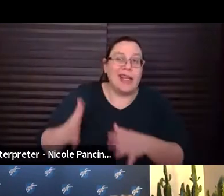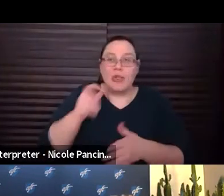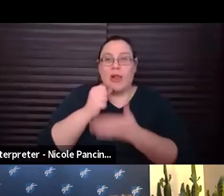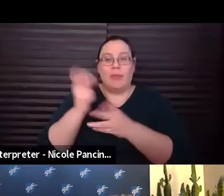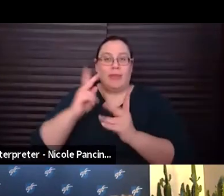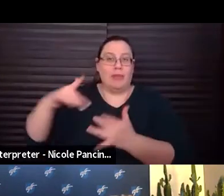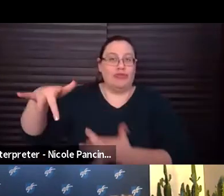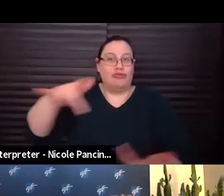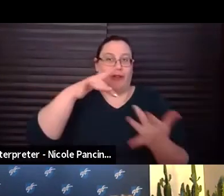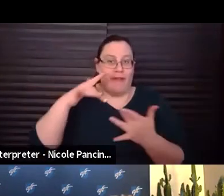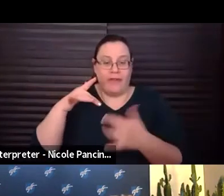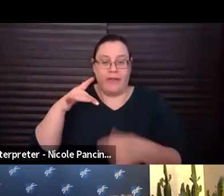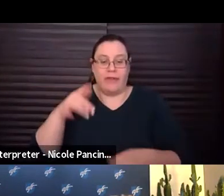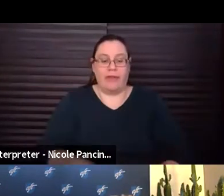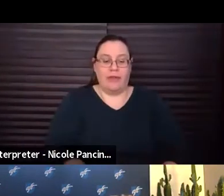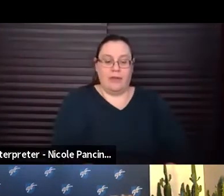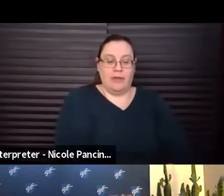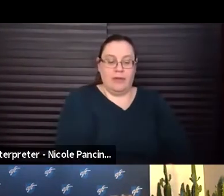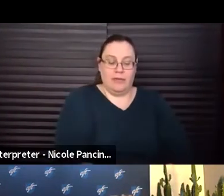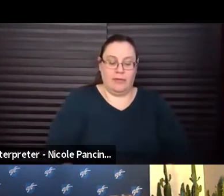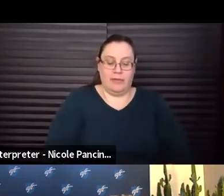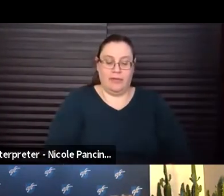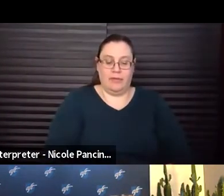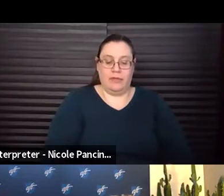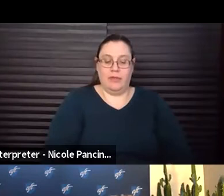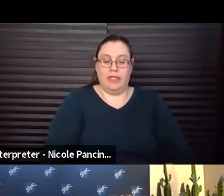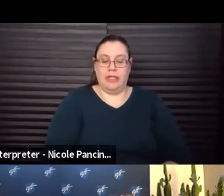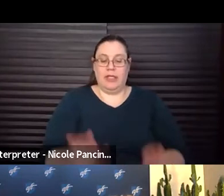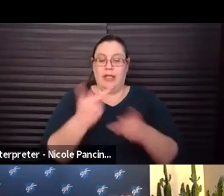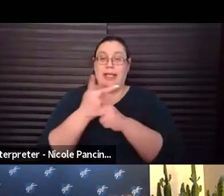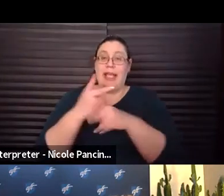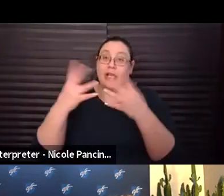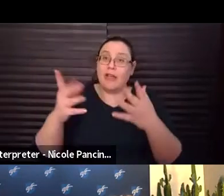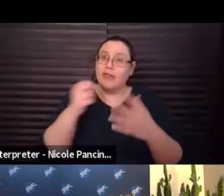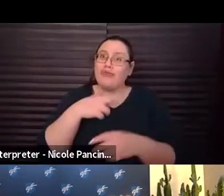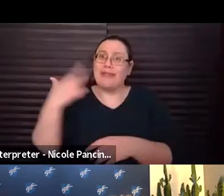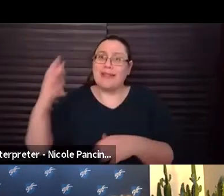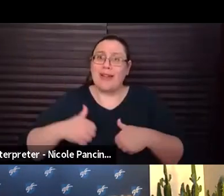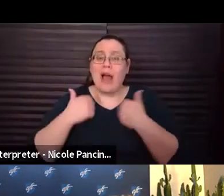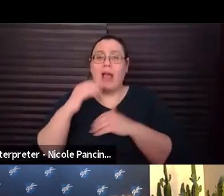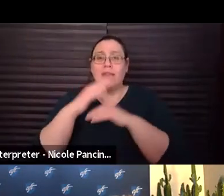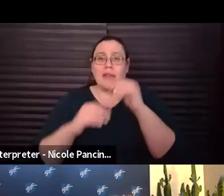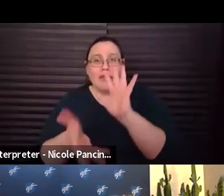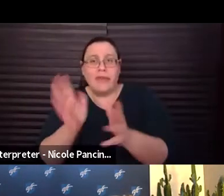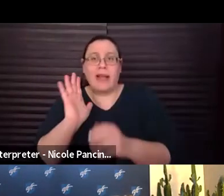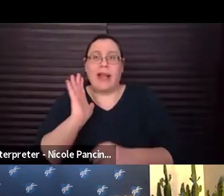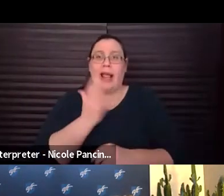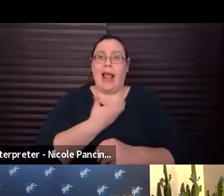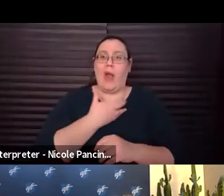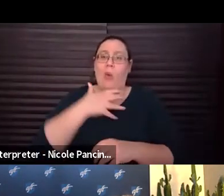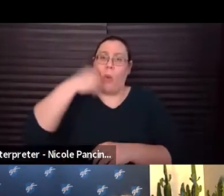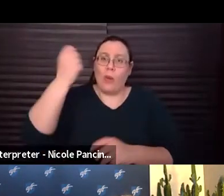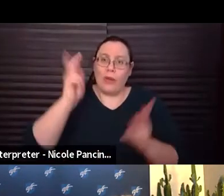travel, and, you know, caregivers risking their lives who are comforting our, you know, the elderly